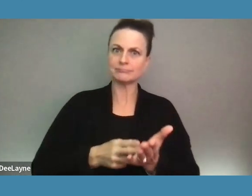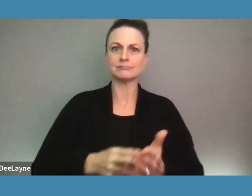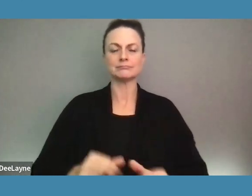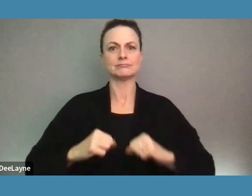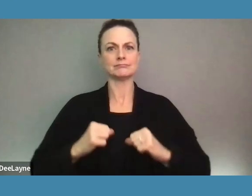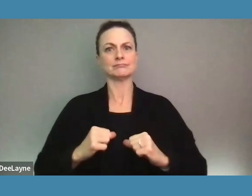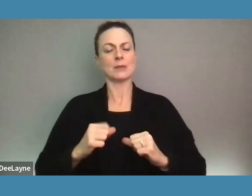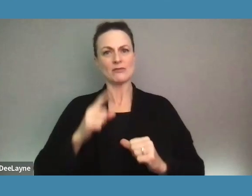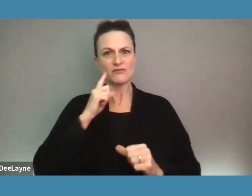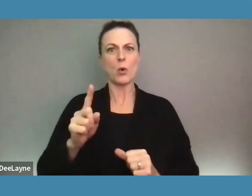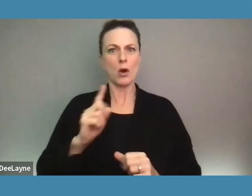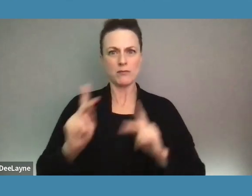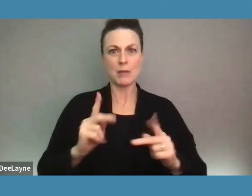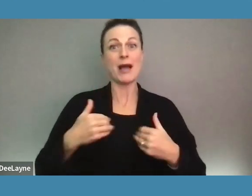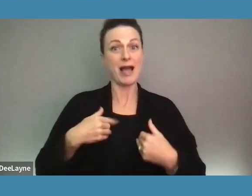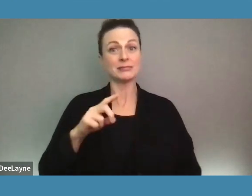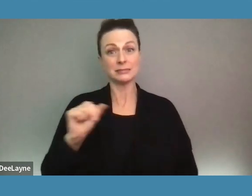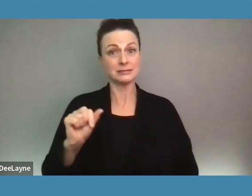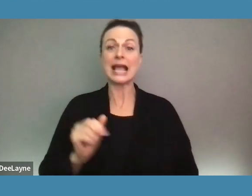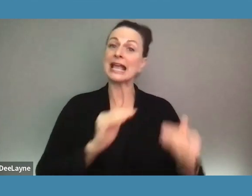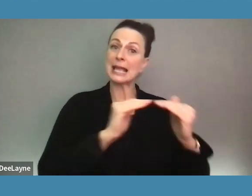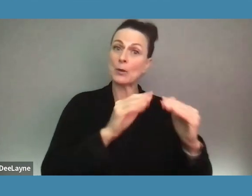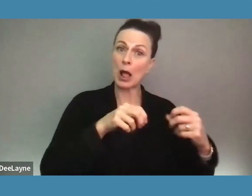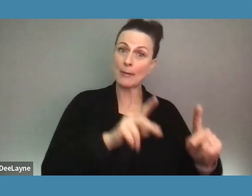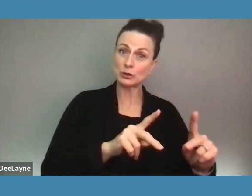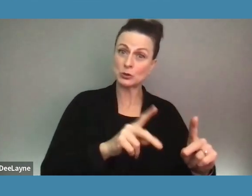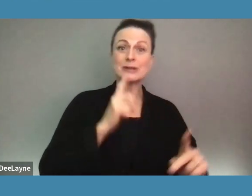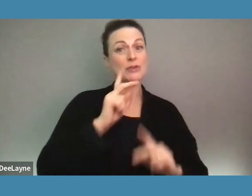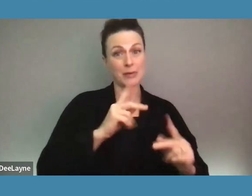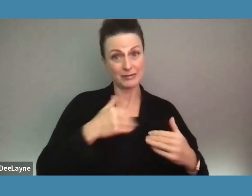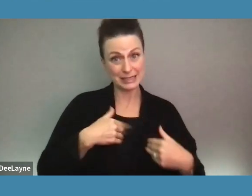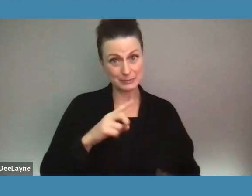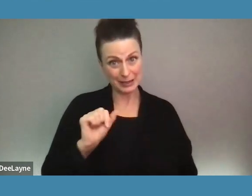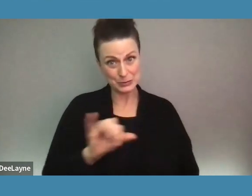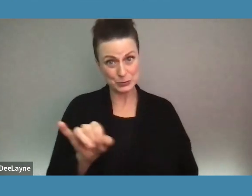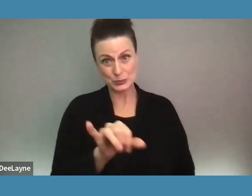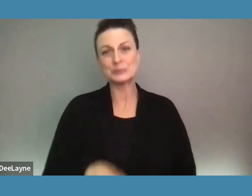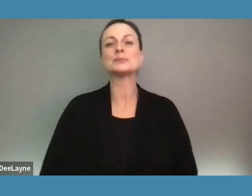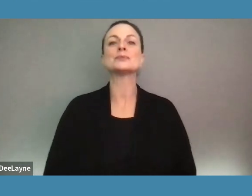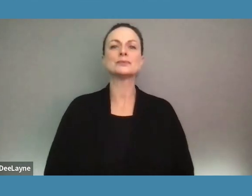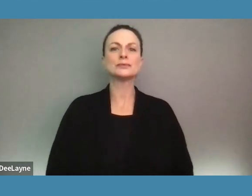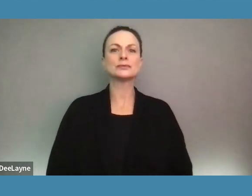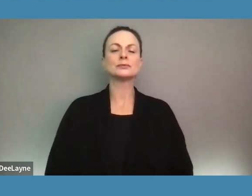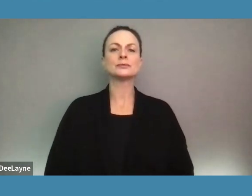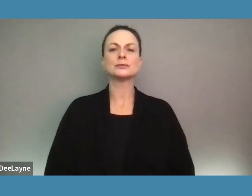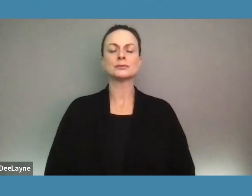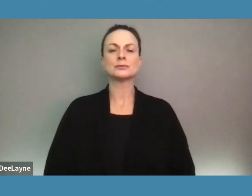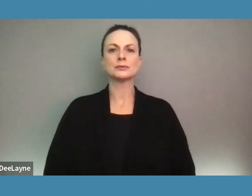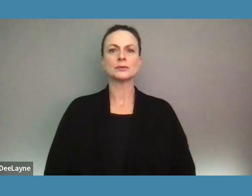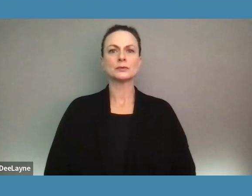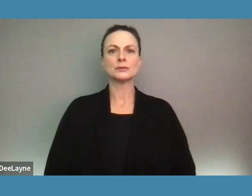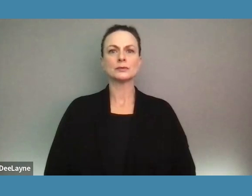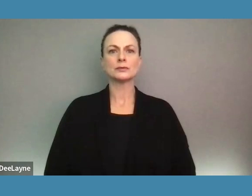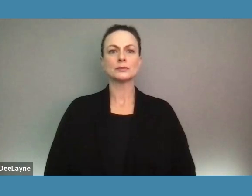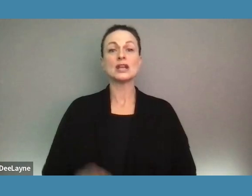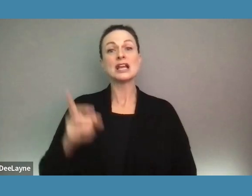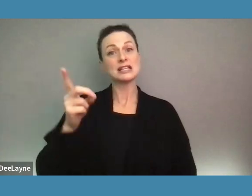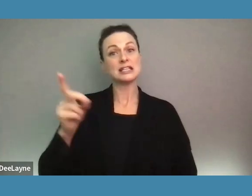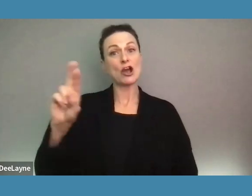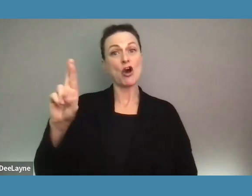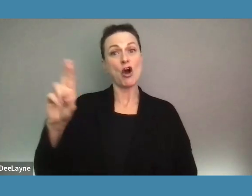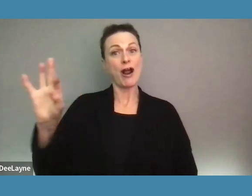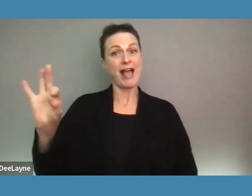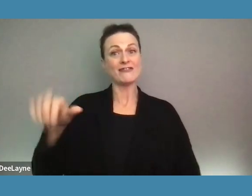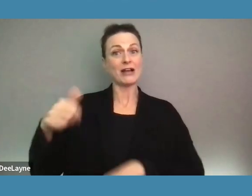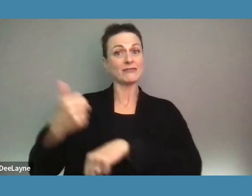and provide equal opportunities for self-determination for people with disabilities. So DRF was